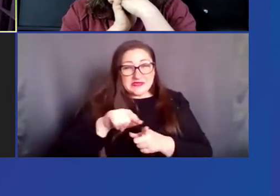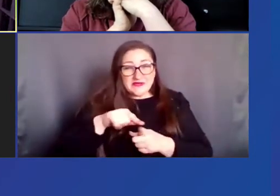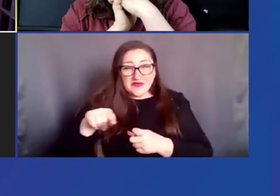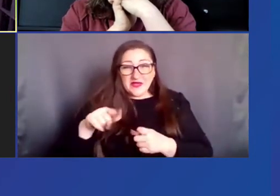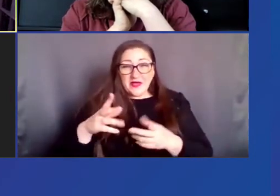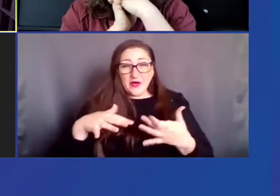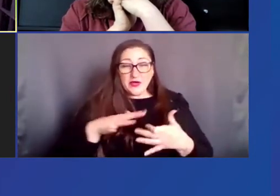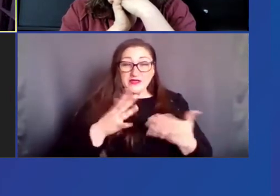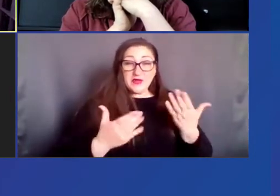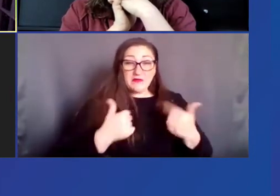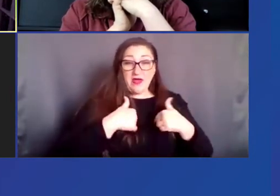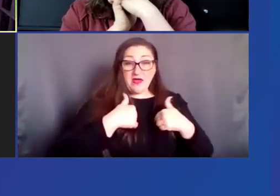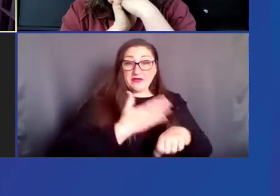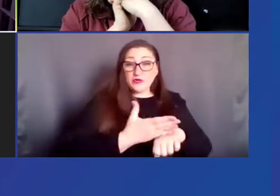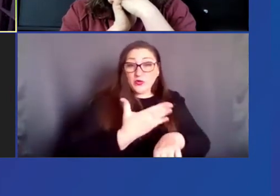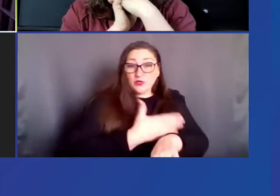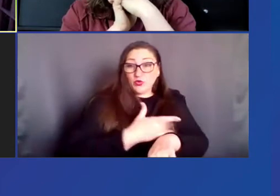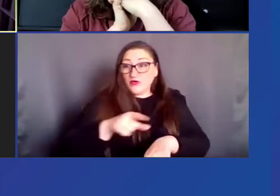in.